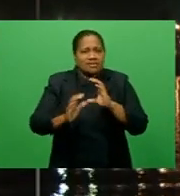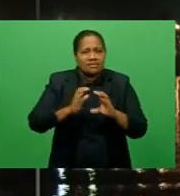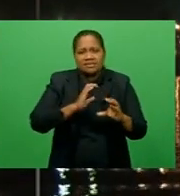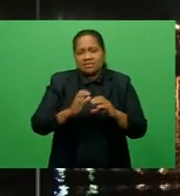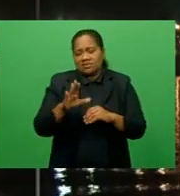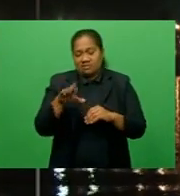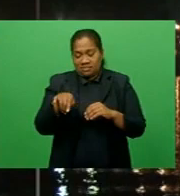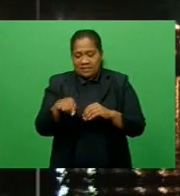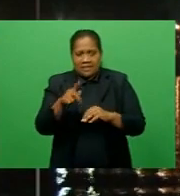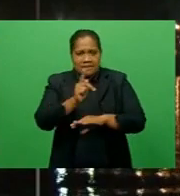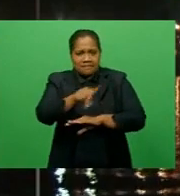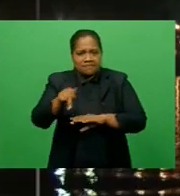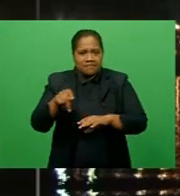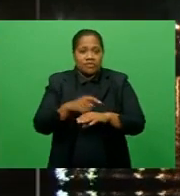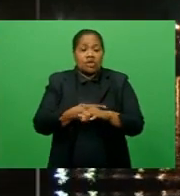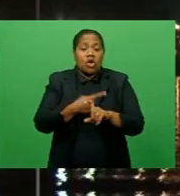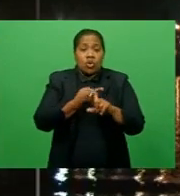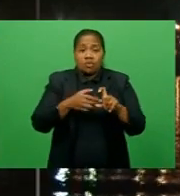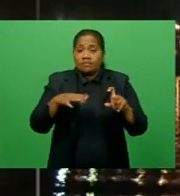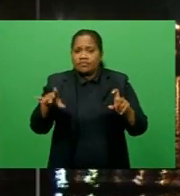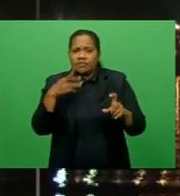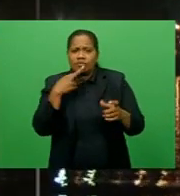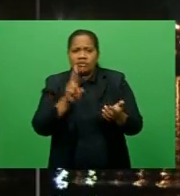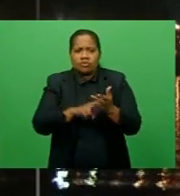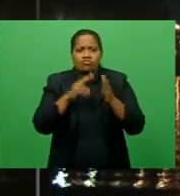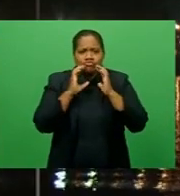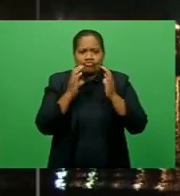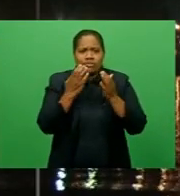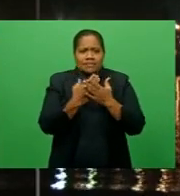Pacific. Corey Tandulala reports Christmas also